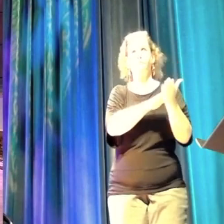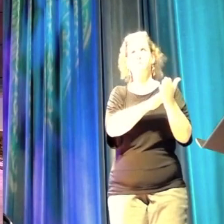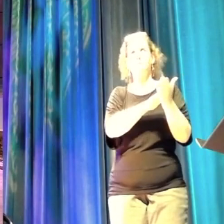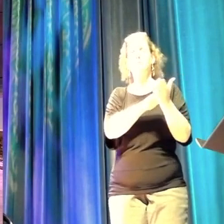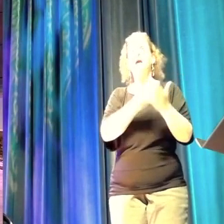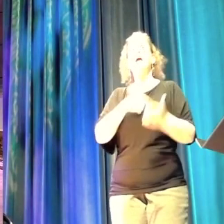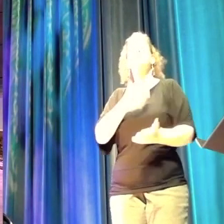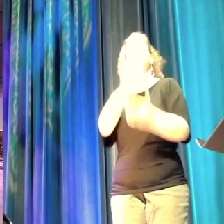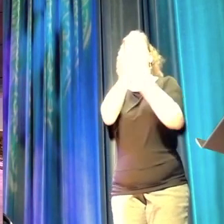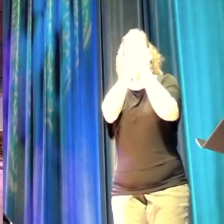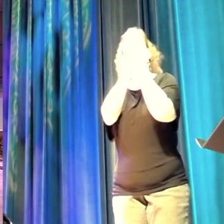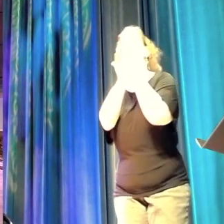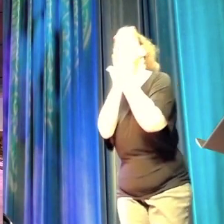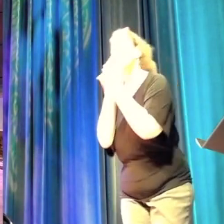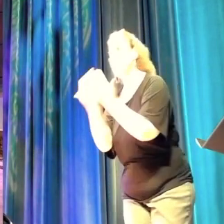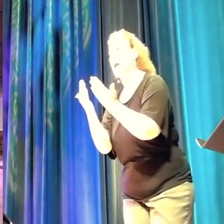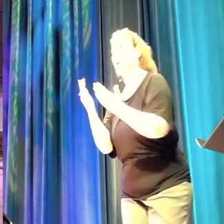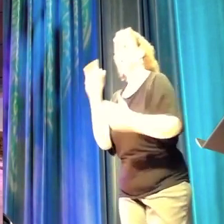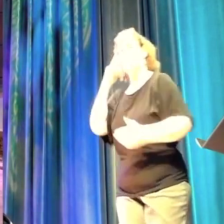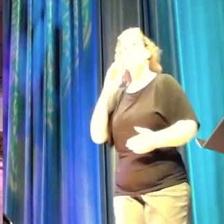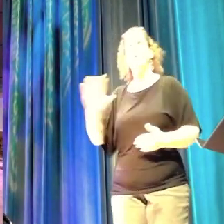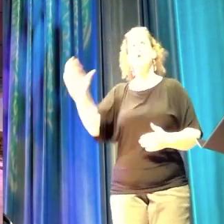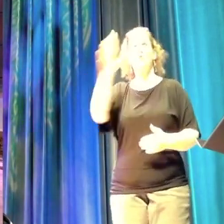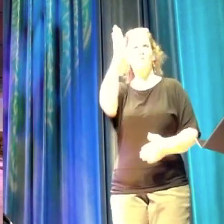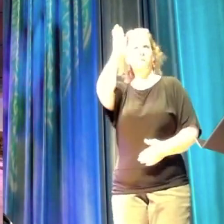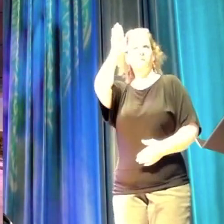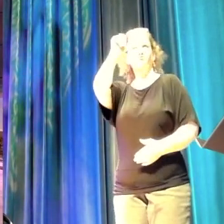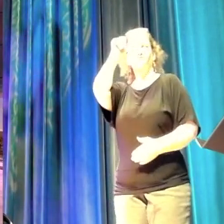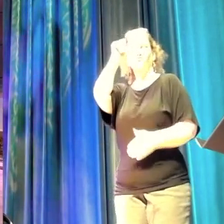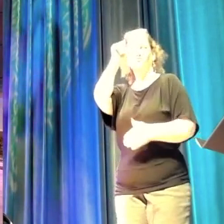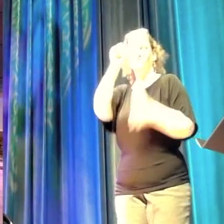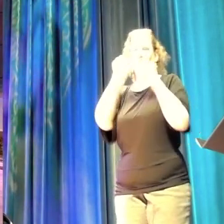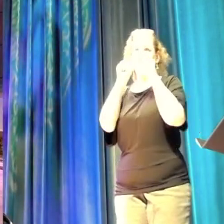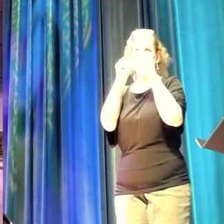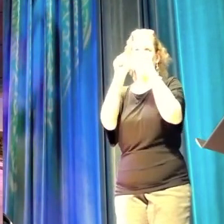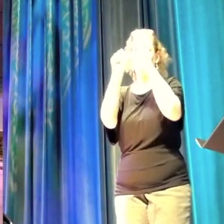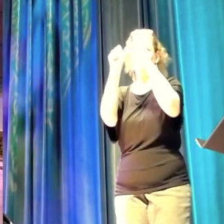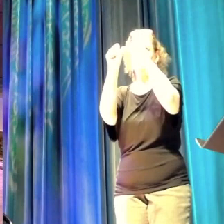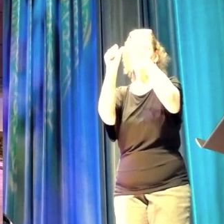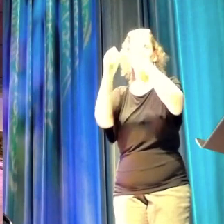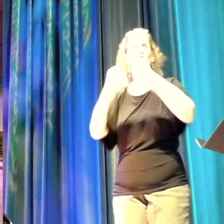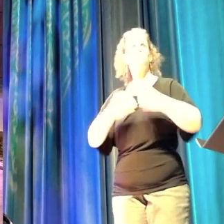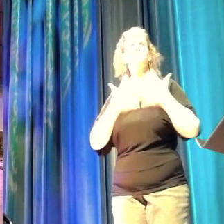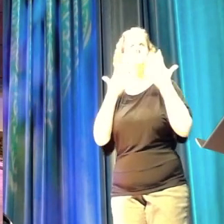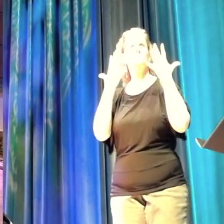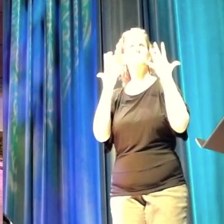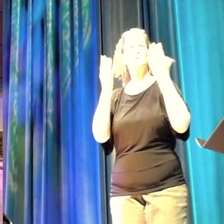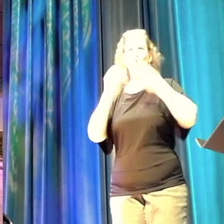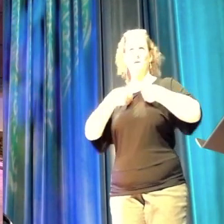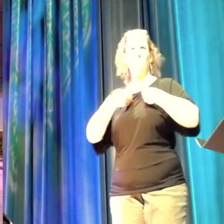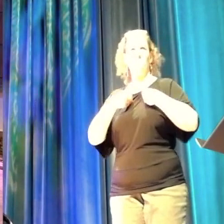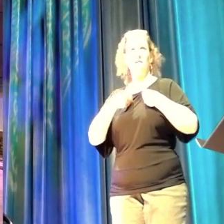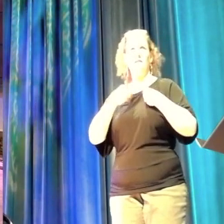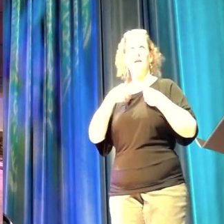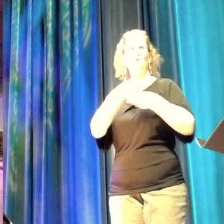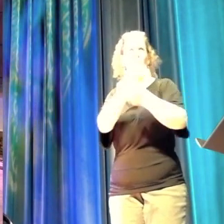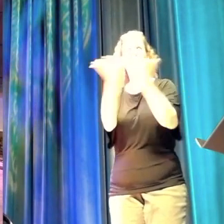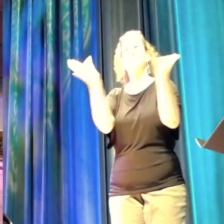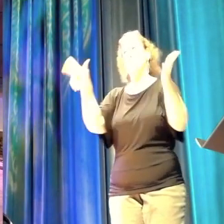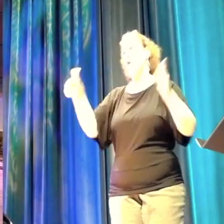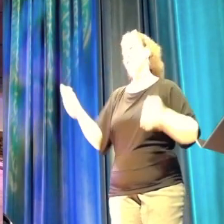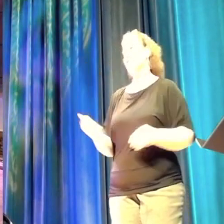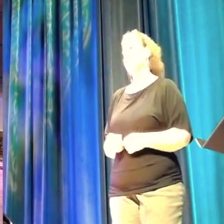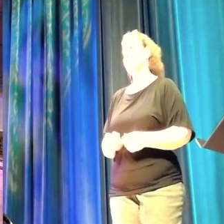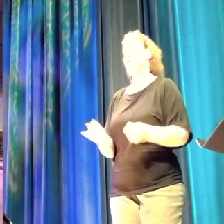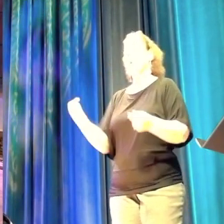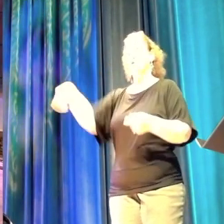sincere appreciation for your tenacity and inspiration that you offer me and others. You